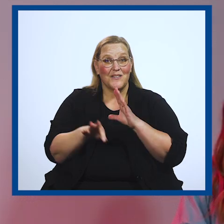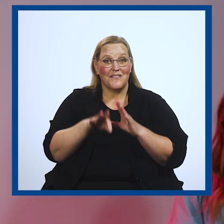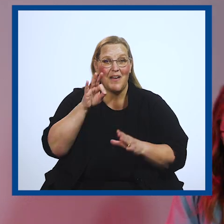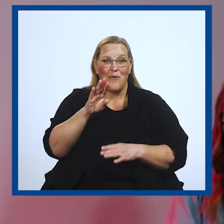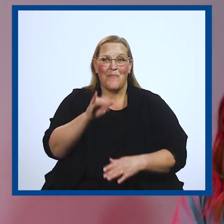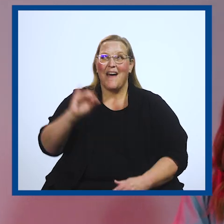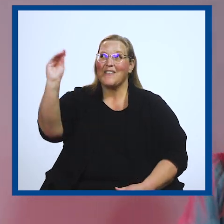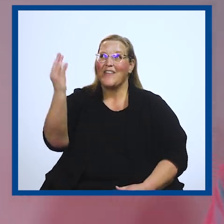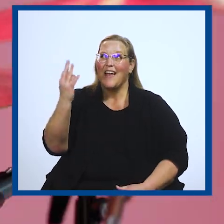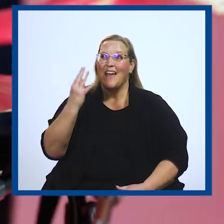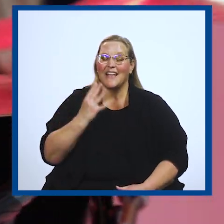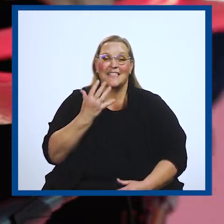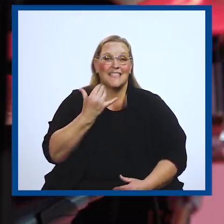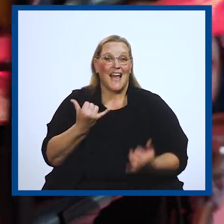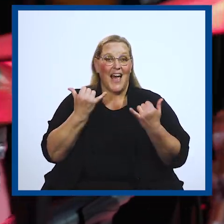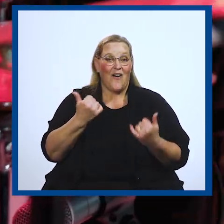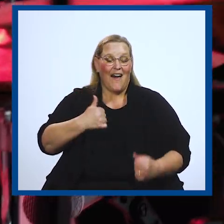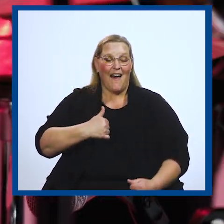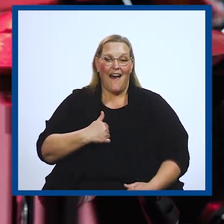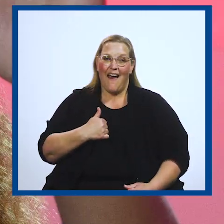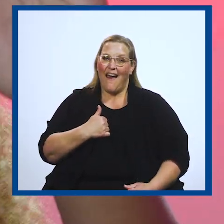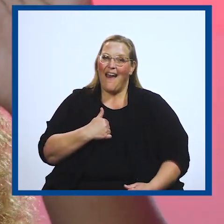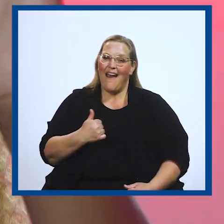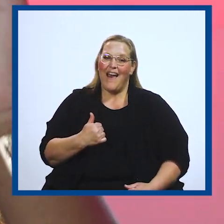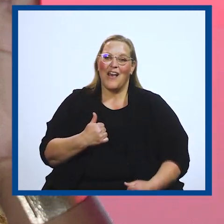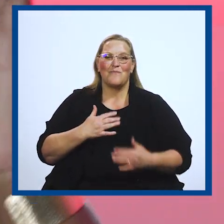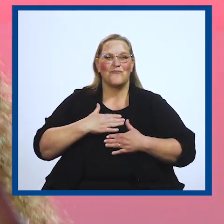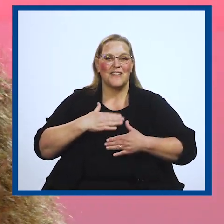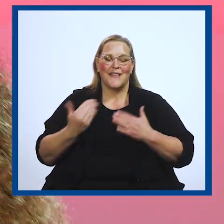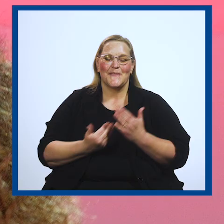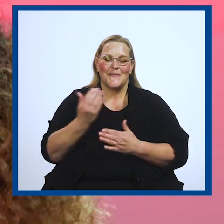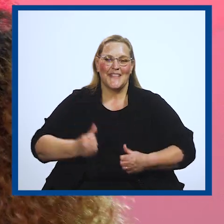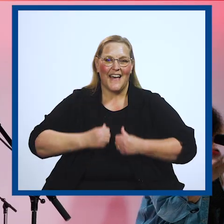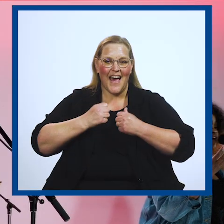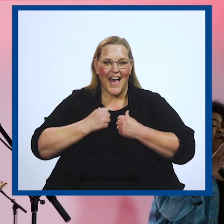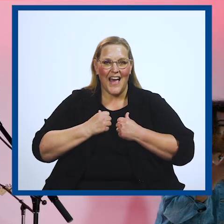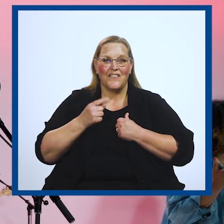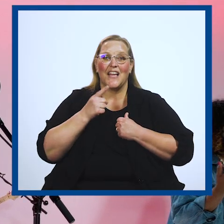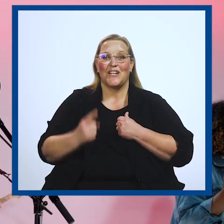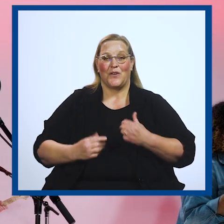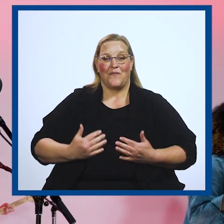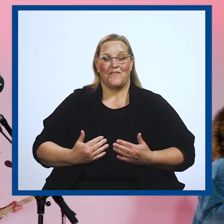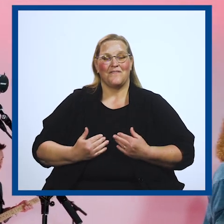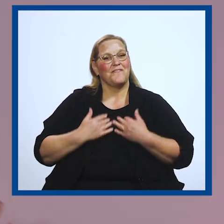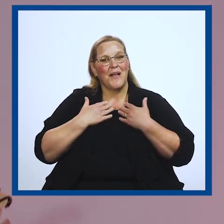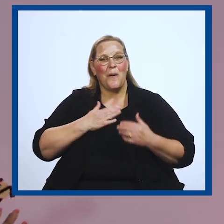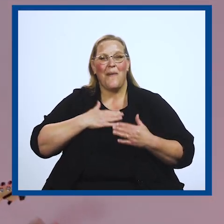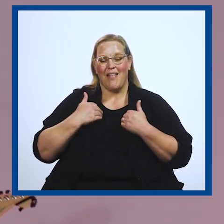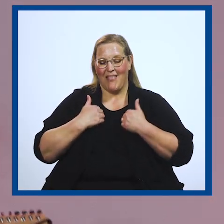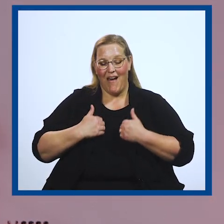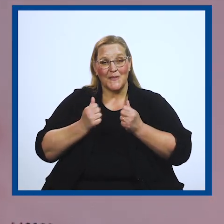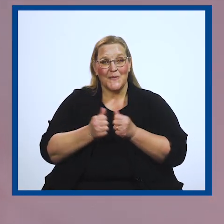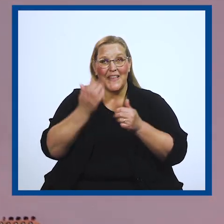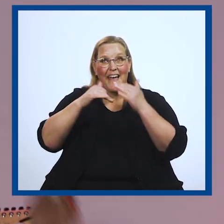found by grace. Now I'm breathing new life as you fill my lungs with